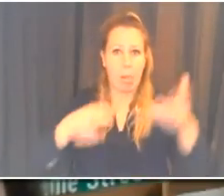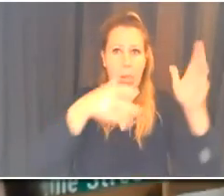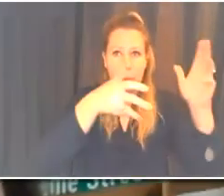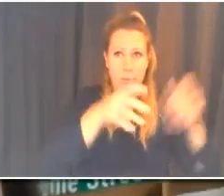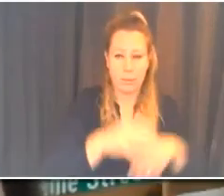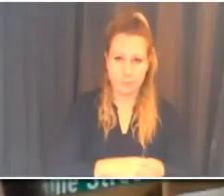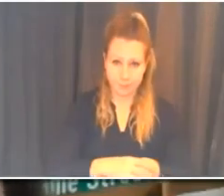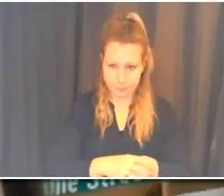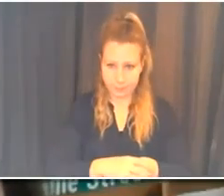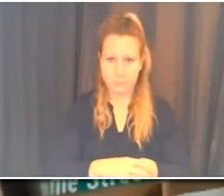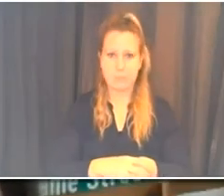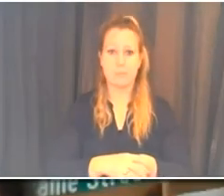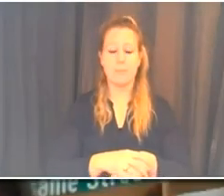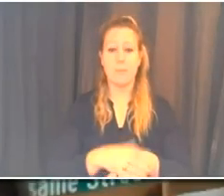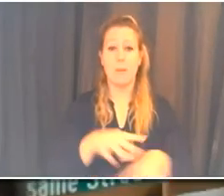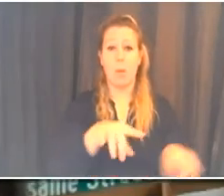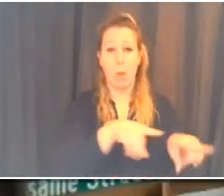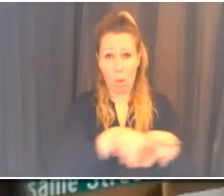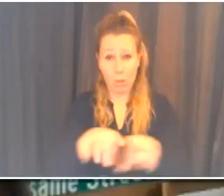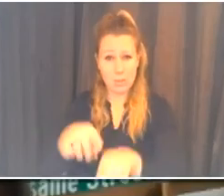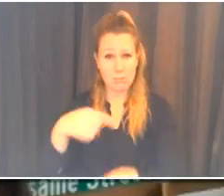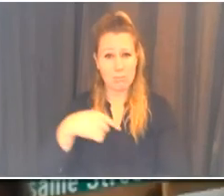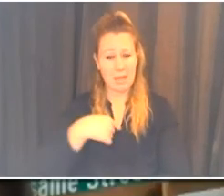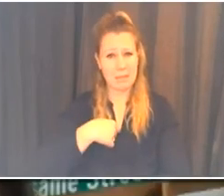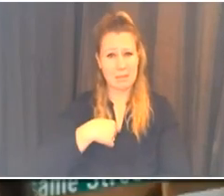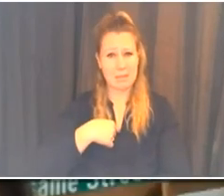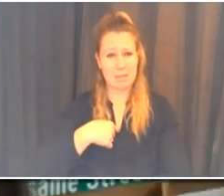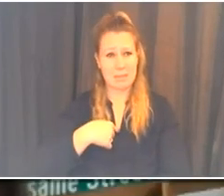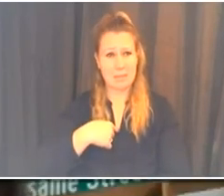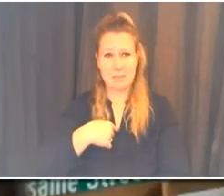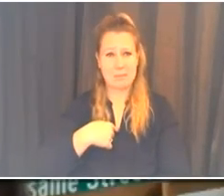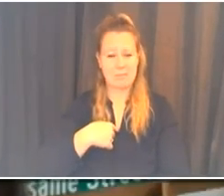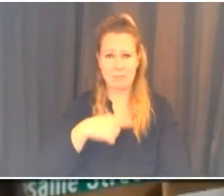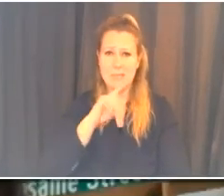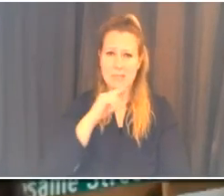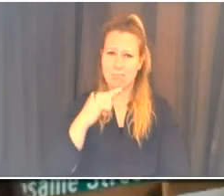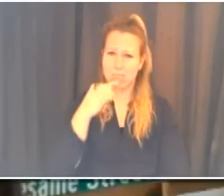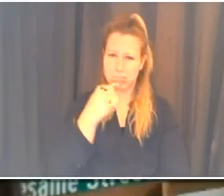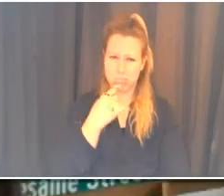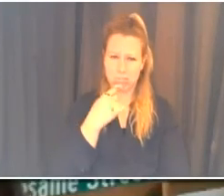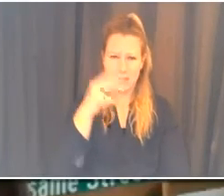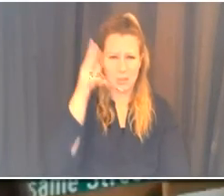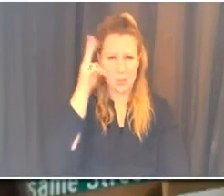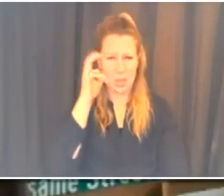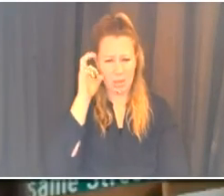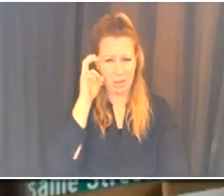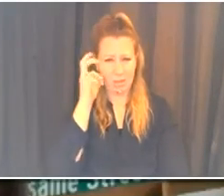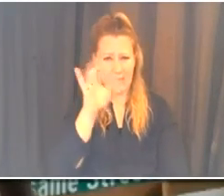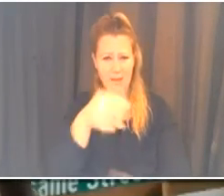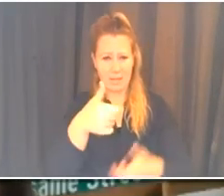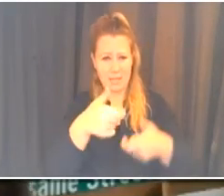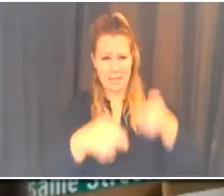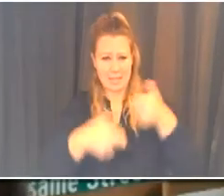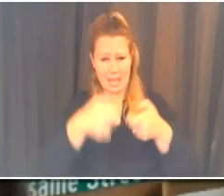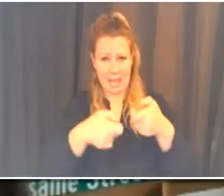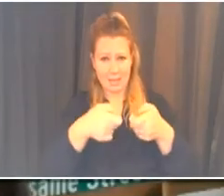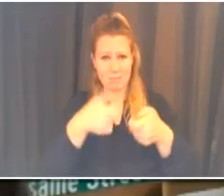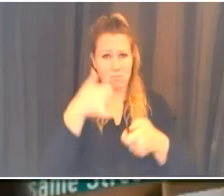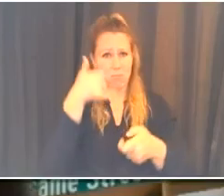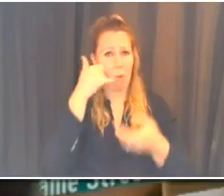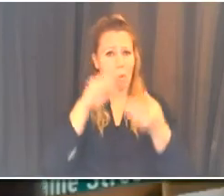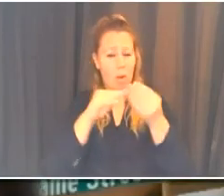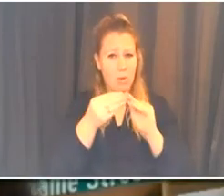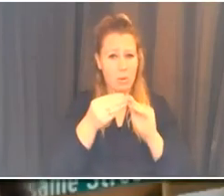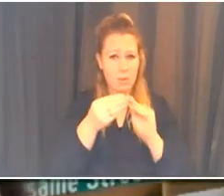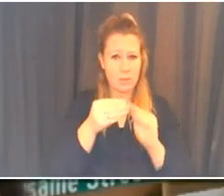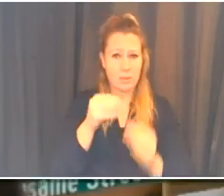related texts uh in the seven weeks that uh we've been in this pandemic um